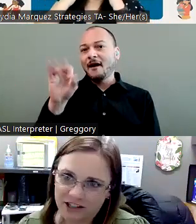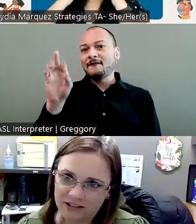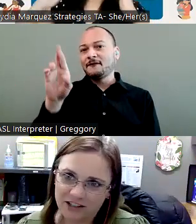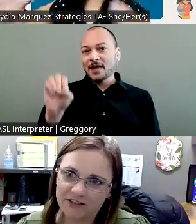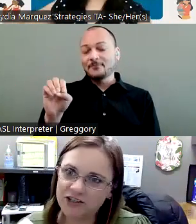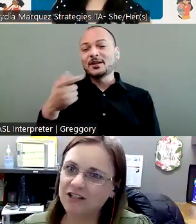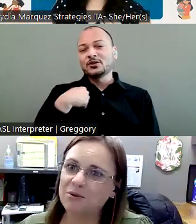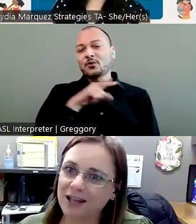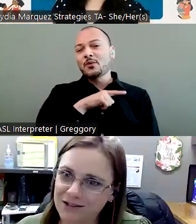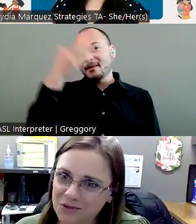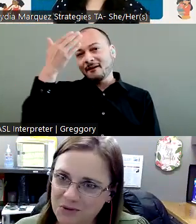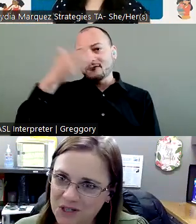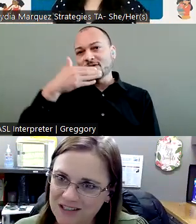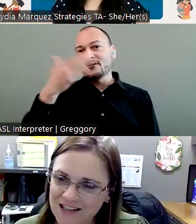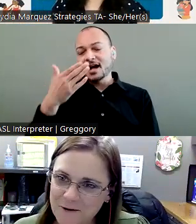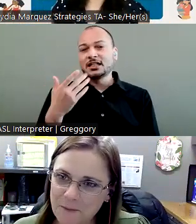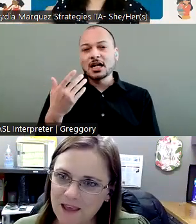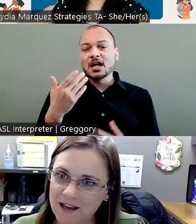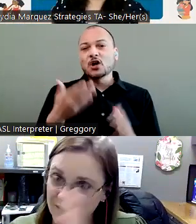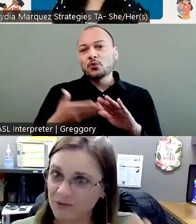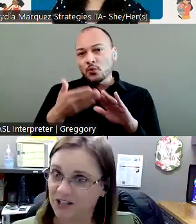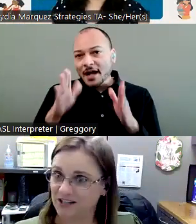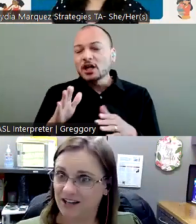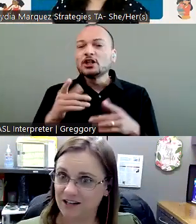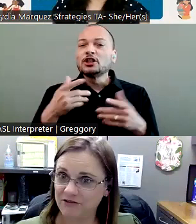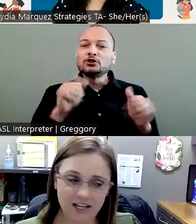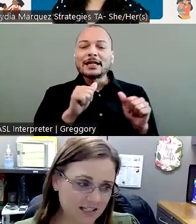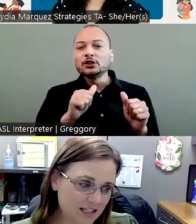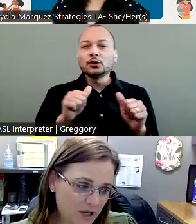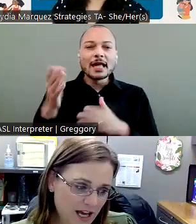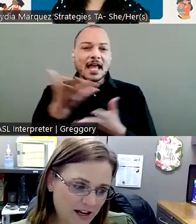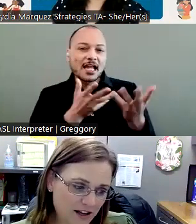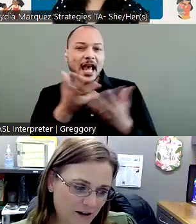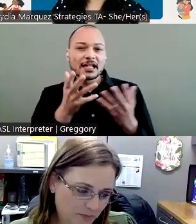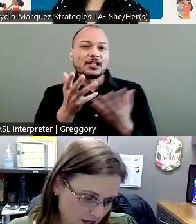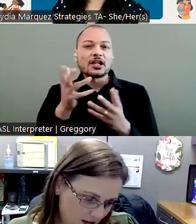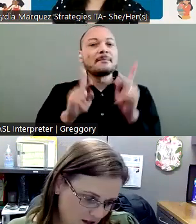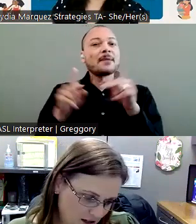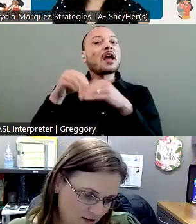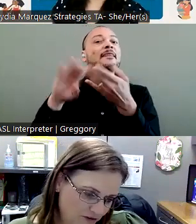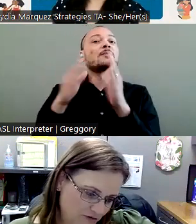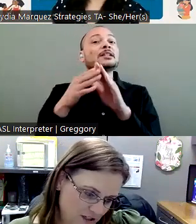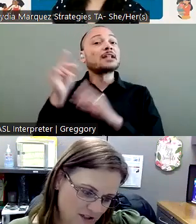that front runner of trying to engage communities, government side of things. And then we had a